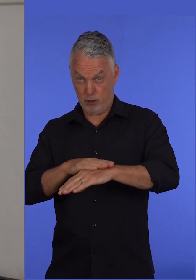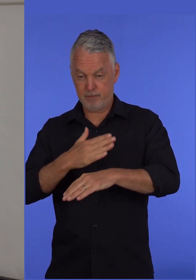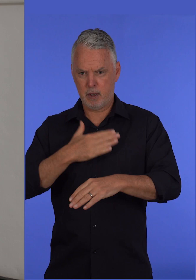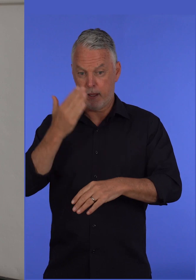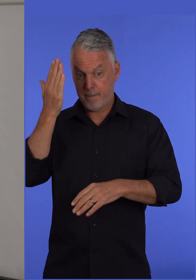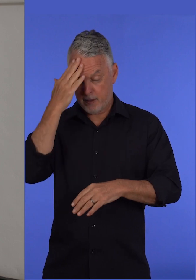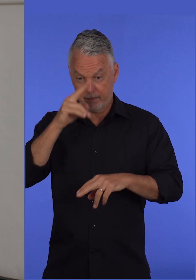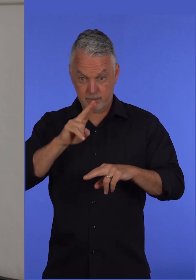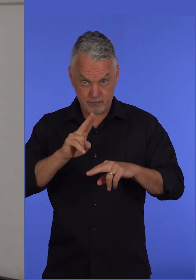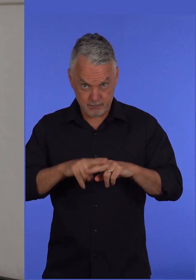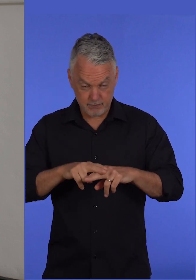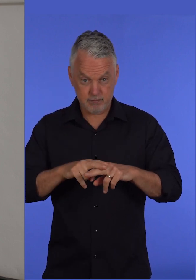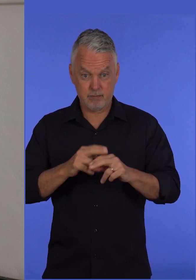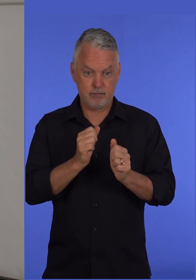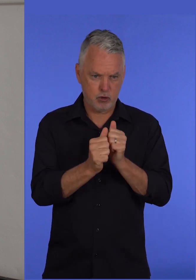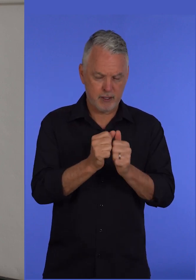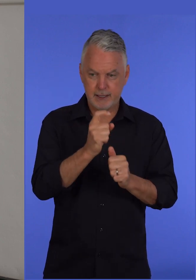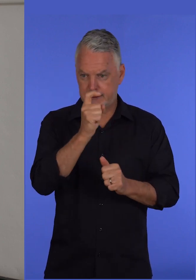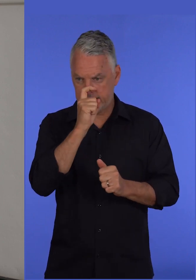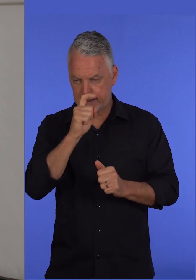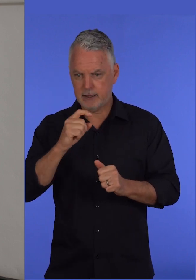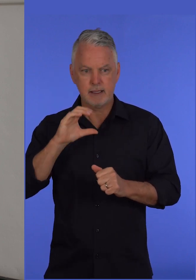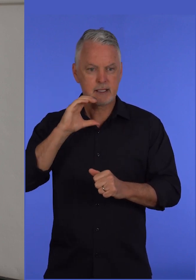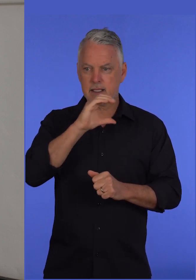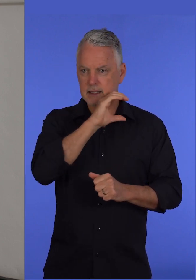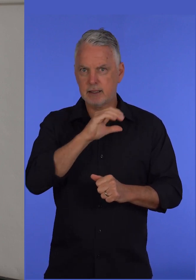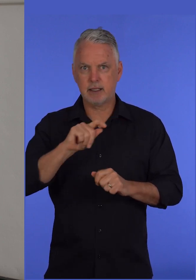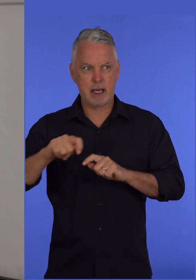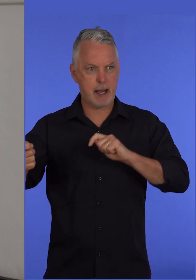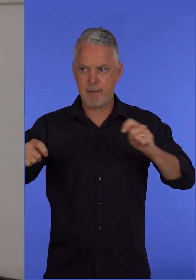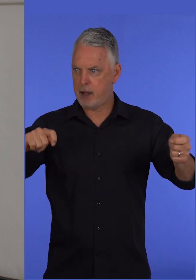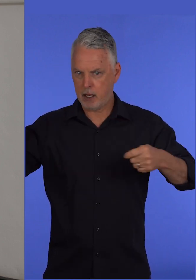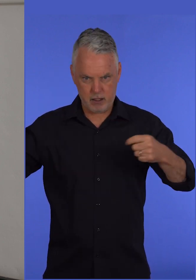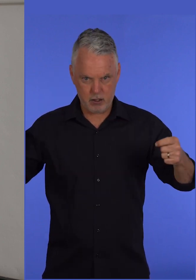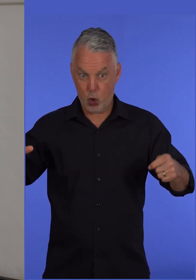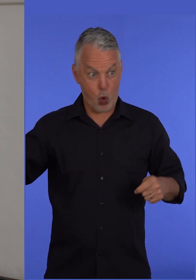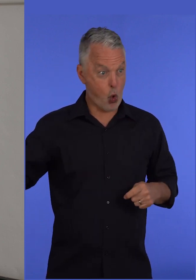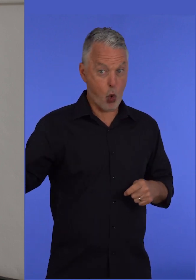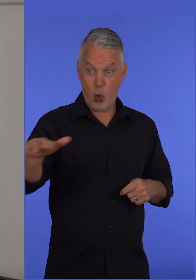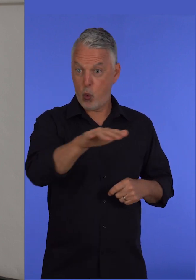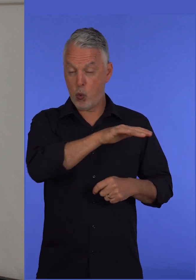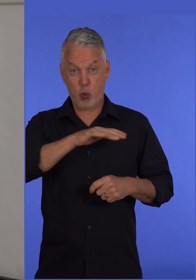my mother, my father, my brothers, sisters, cousins, neighbours telling me that